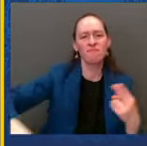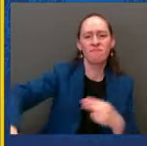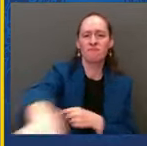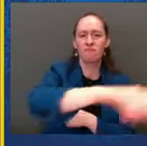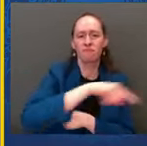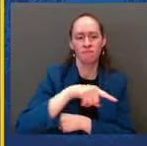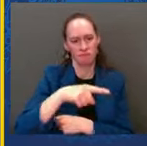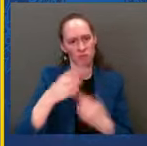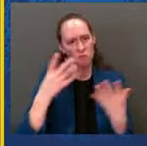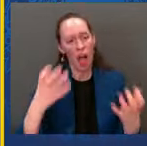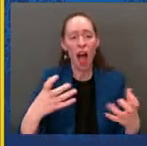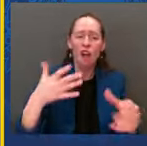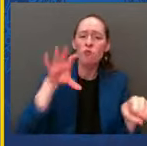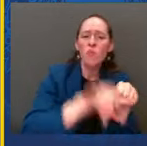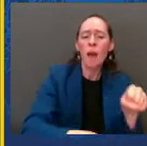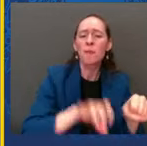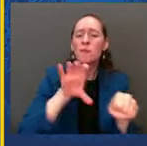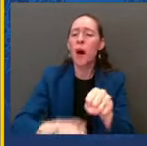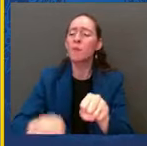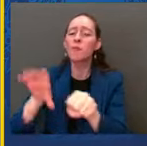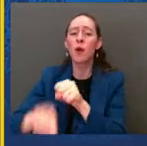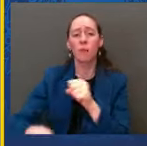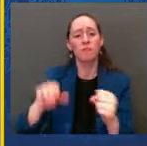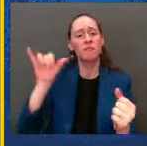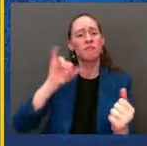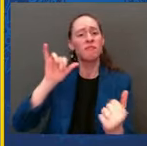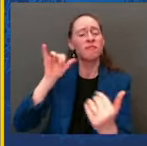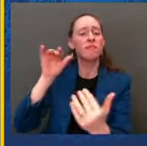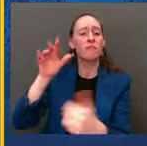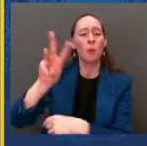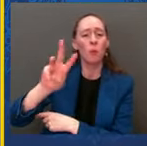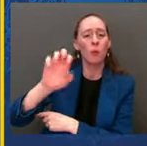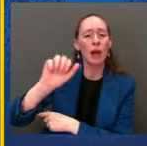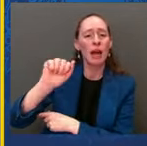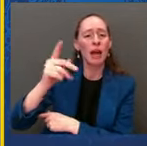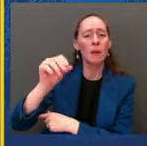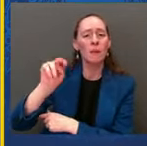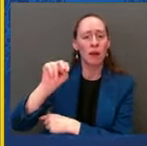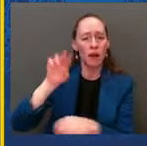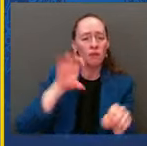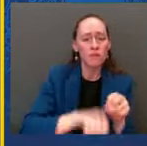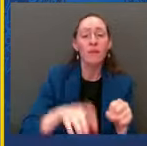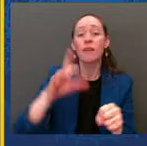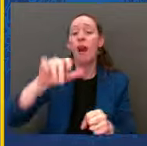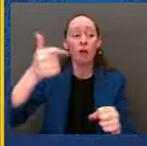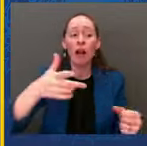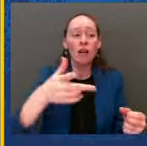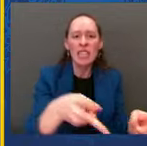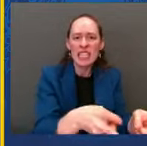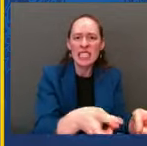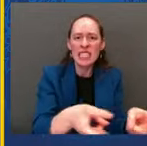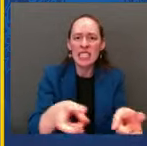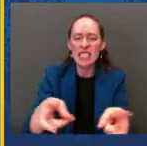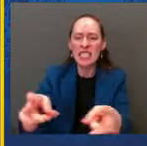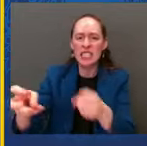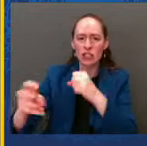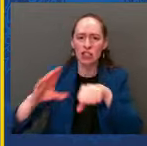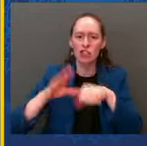children in an attempt to, steal Ukraine's future, bombed train stations, maternity